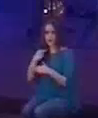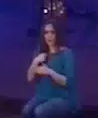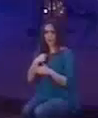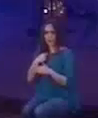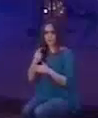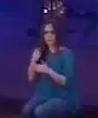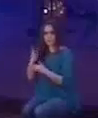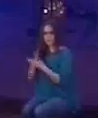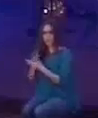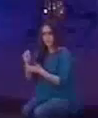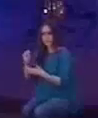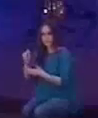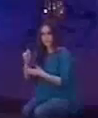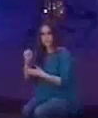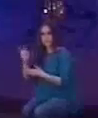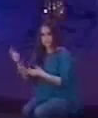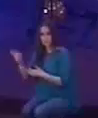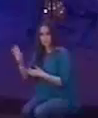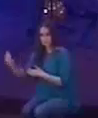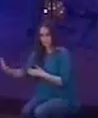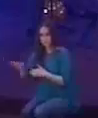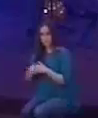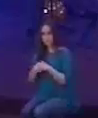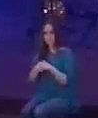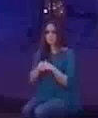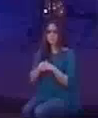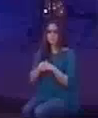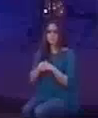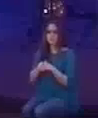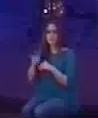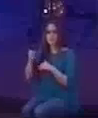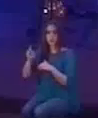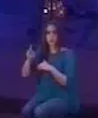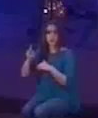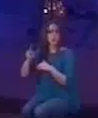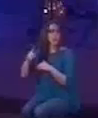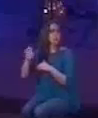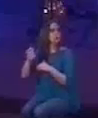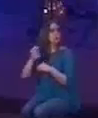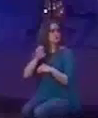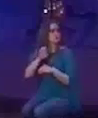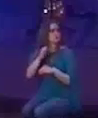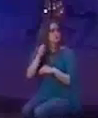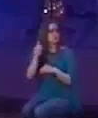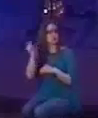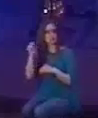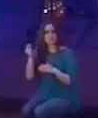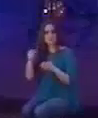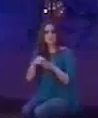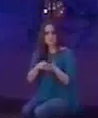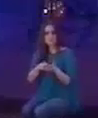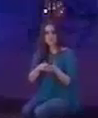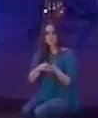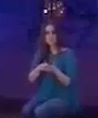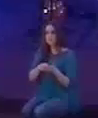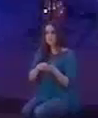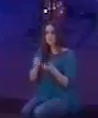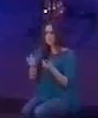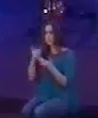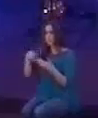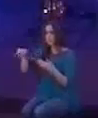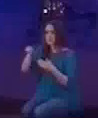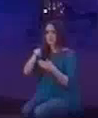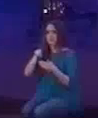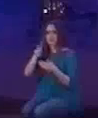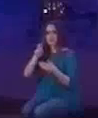And but here's something that I recognize, and George can testify to this, and folks have been around for a while.